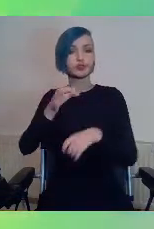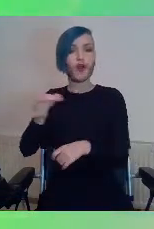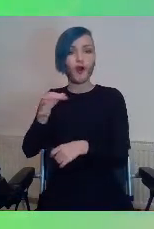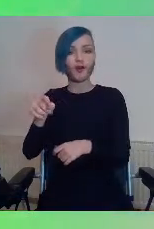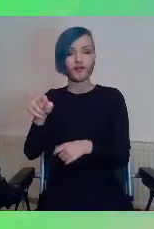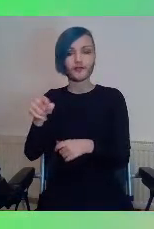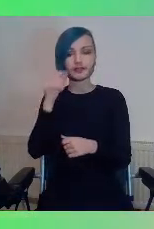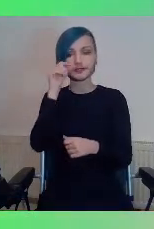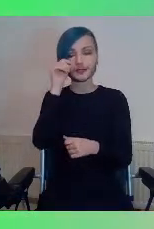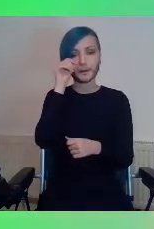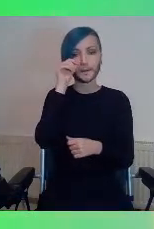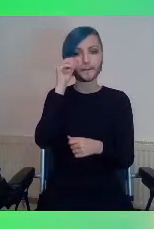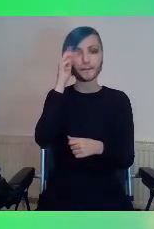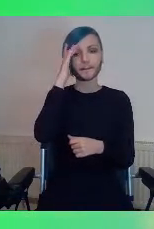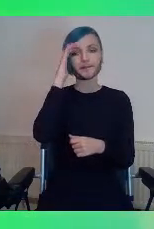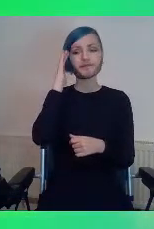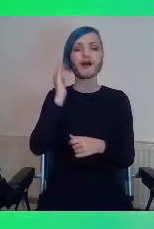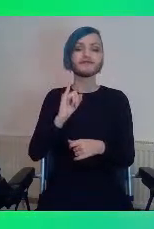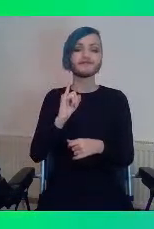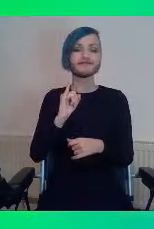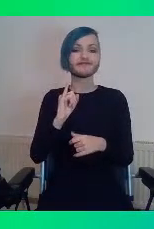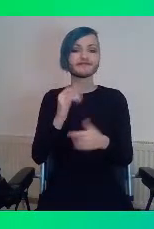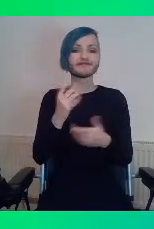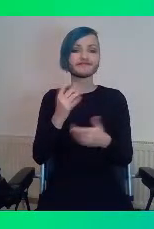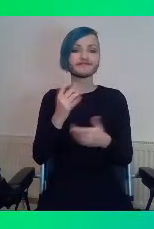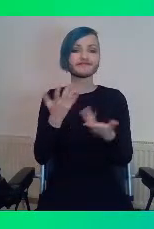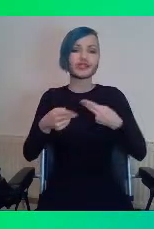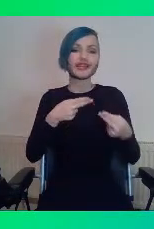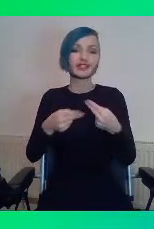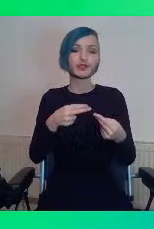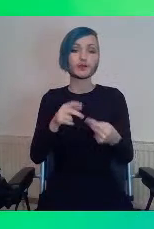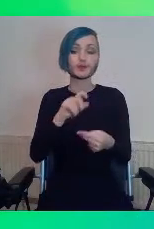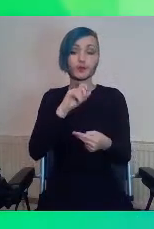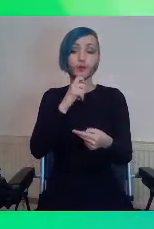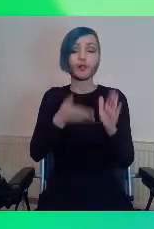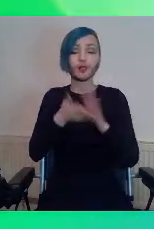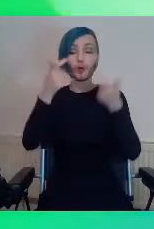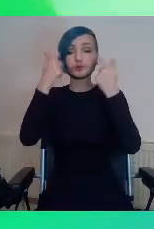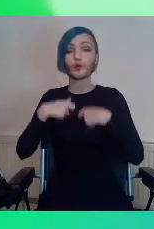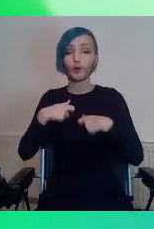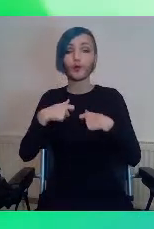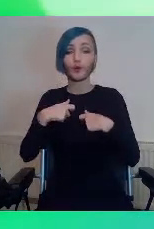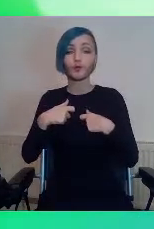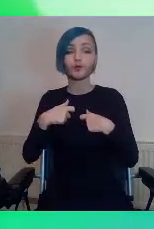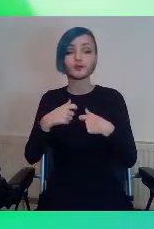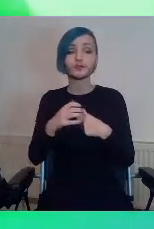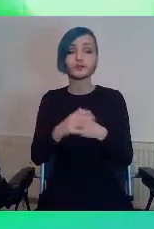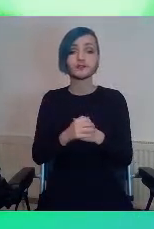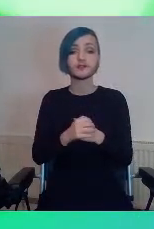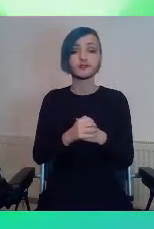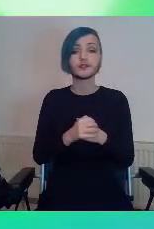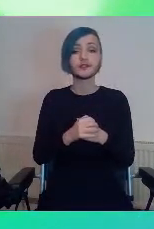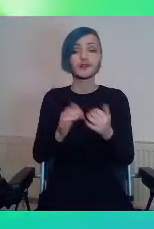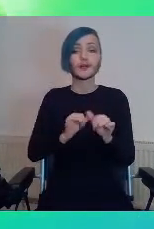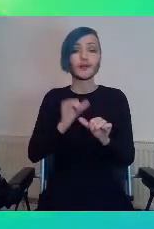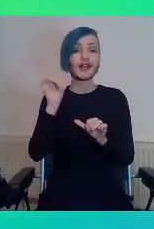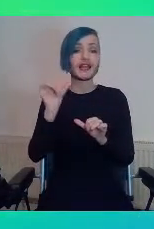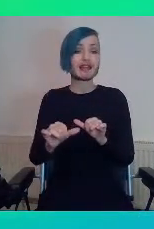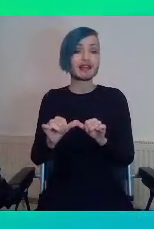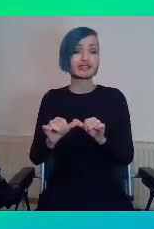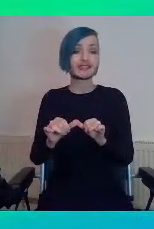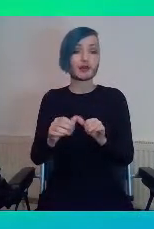the court, so it means that this case received the next step. I don't know how it will